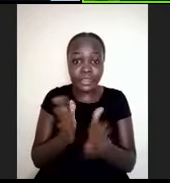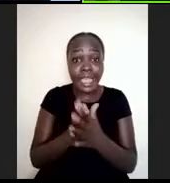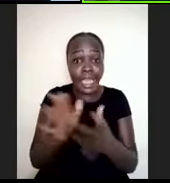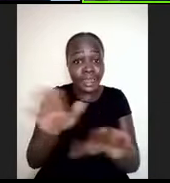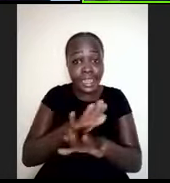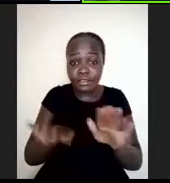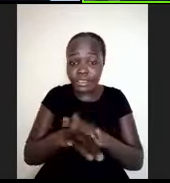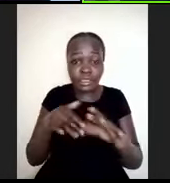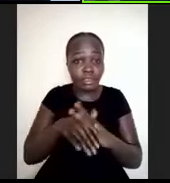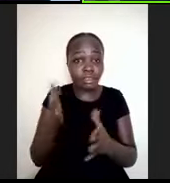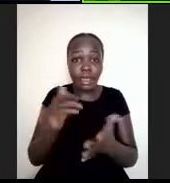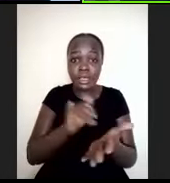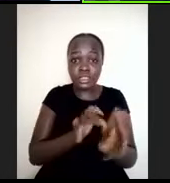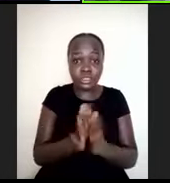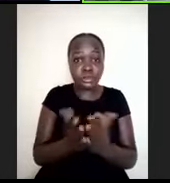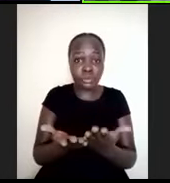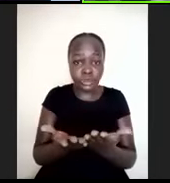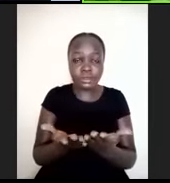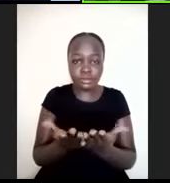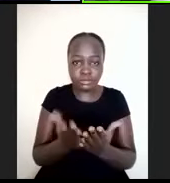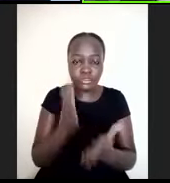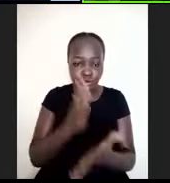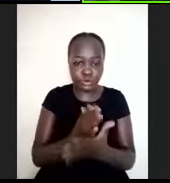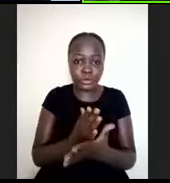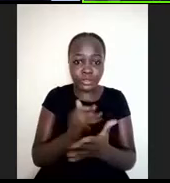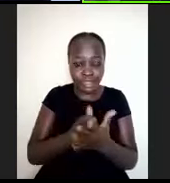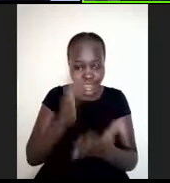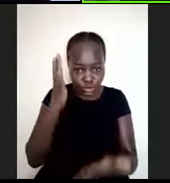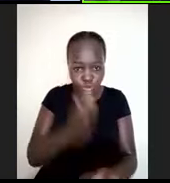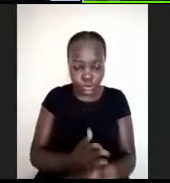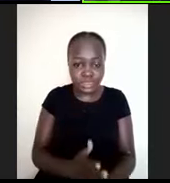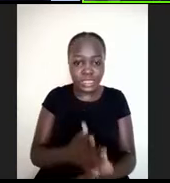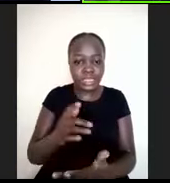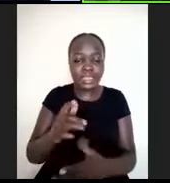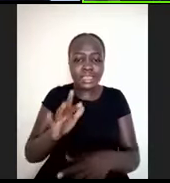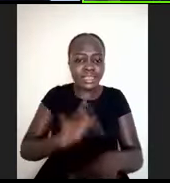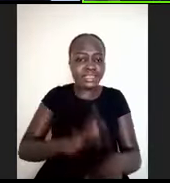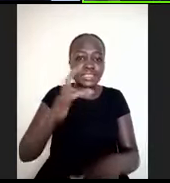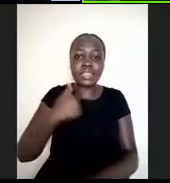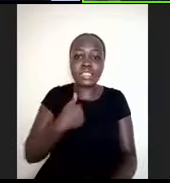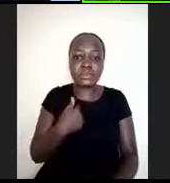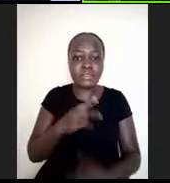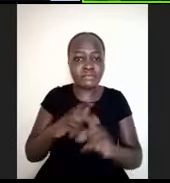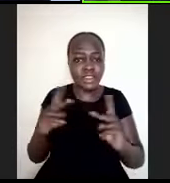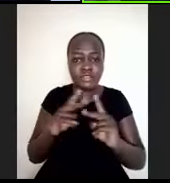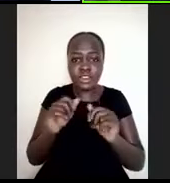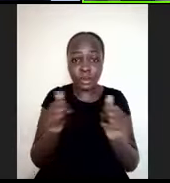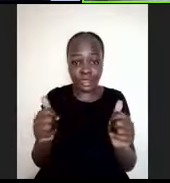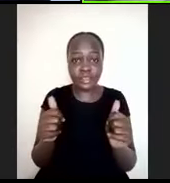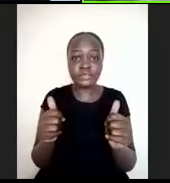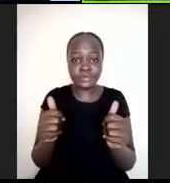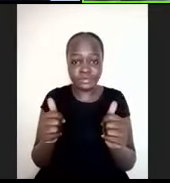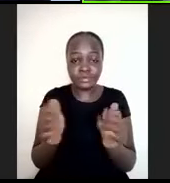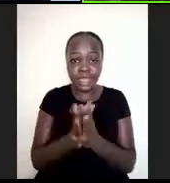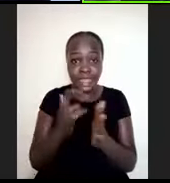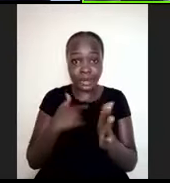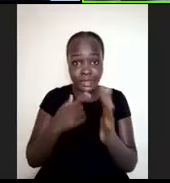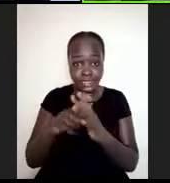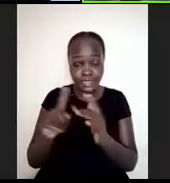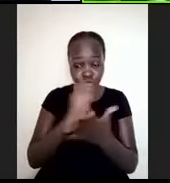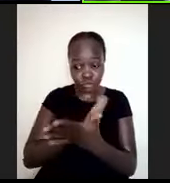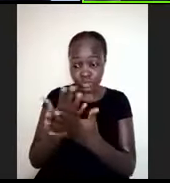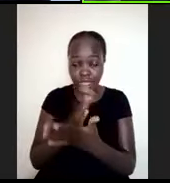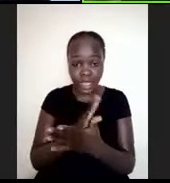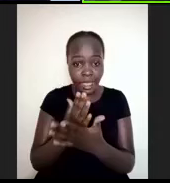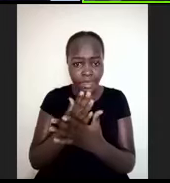it is true. That reality hit me so much and so hard. And I started to share. In fact, people